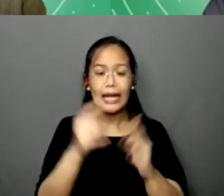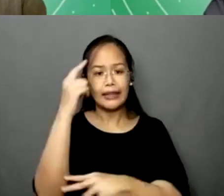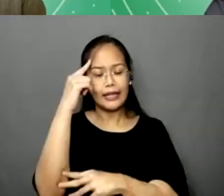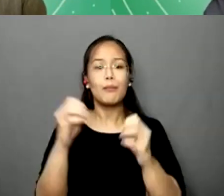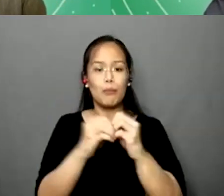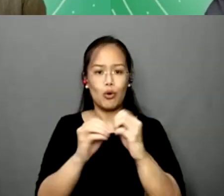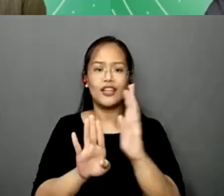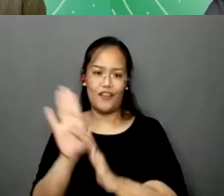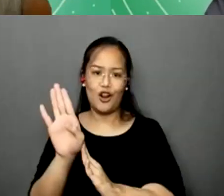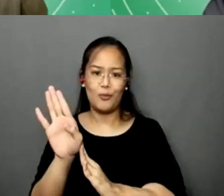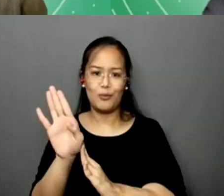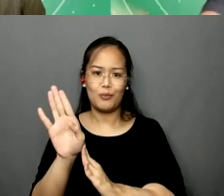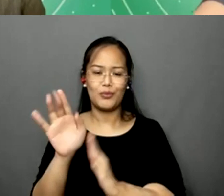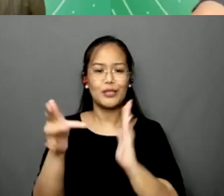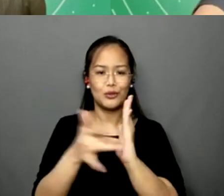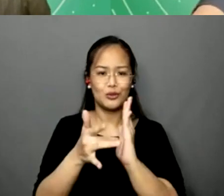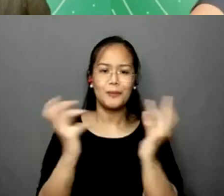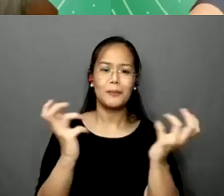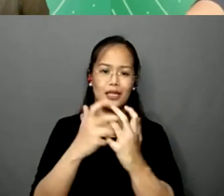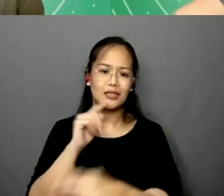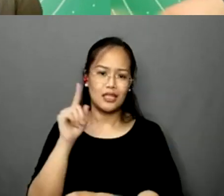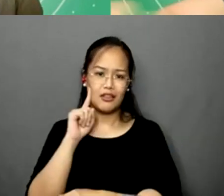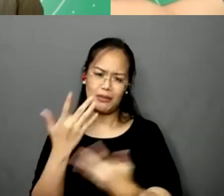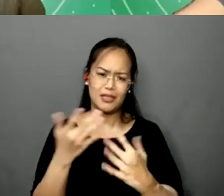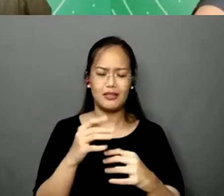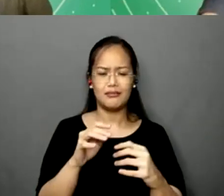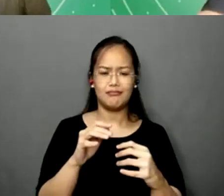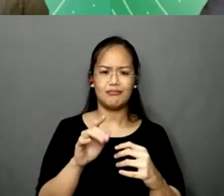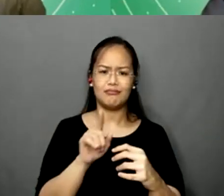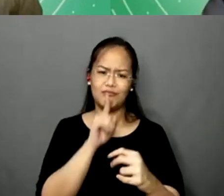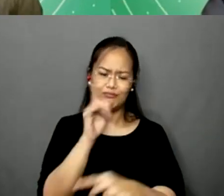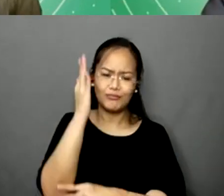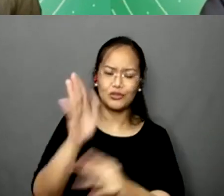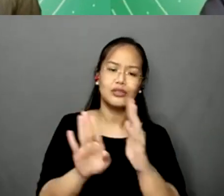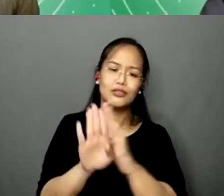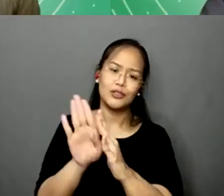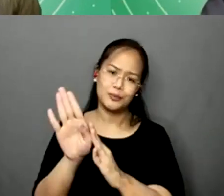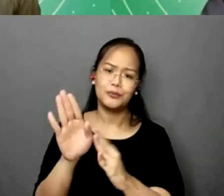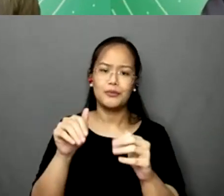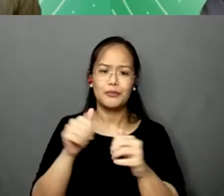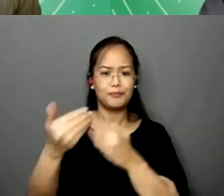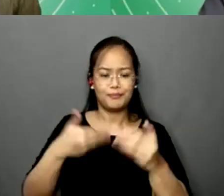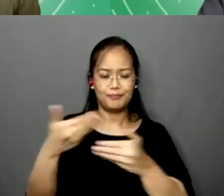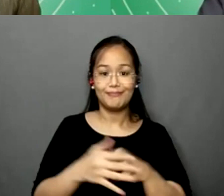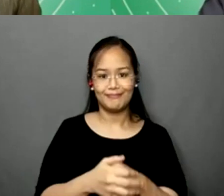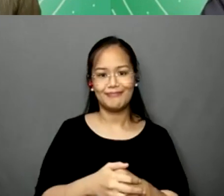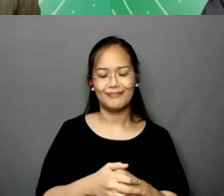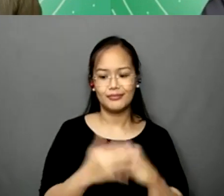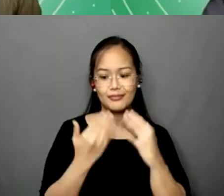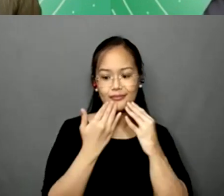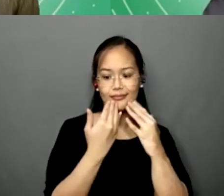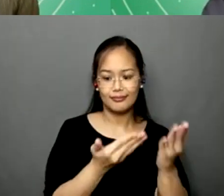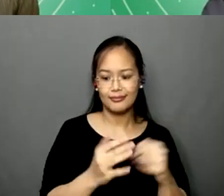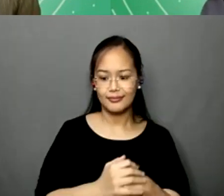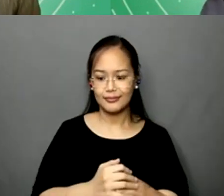it. It's an interesting thing that we can look at, and it's a developing field. Mm-hmm. Thank you. Our next